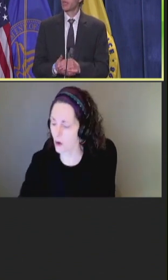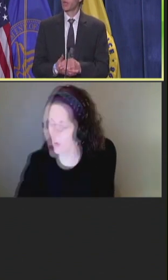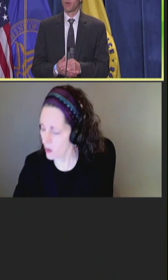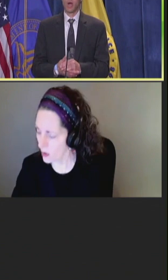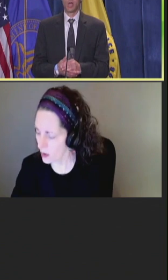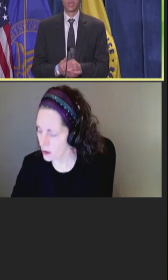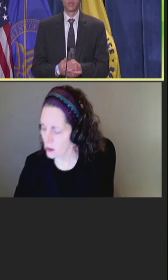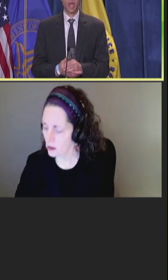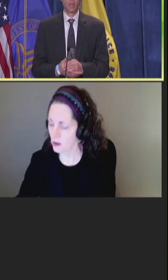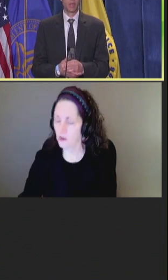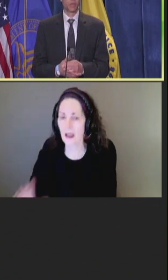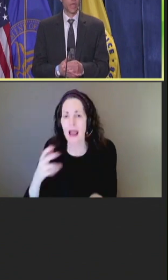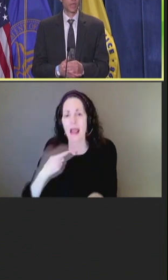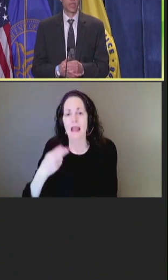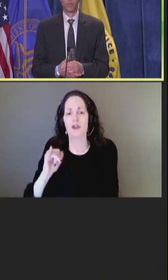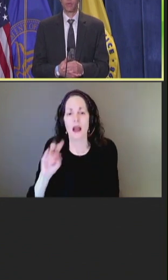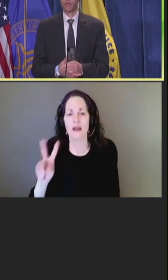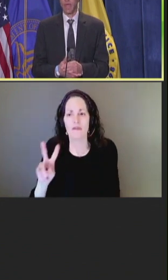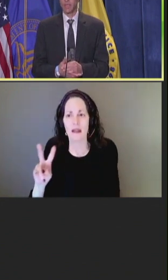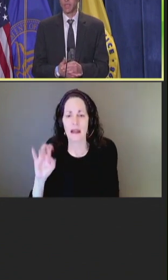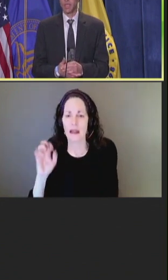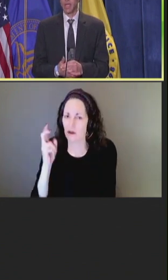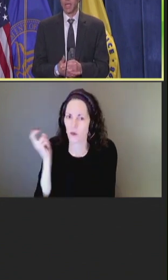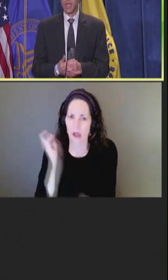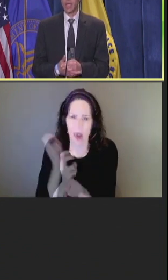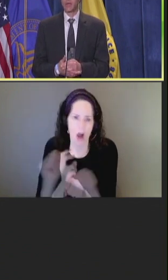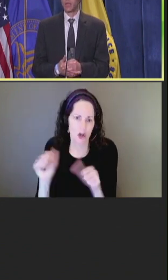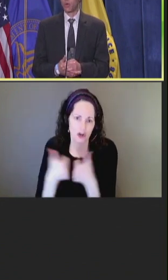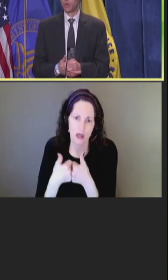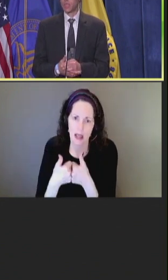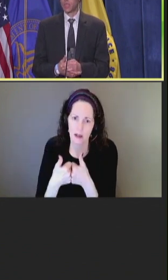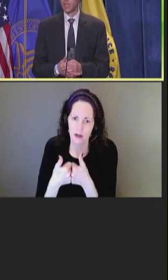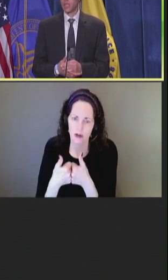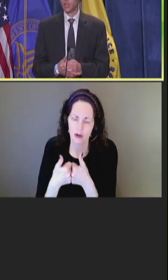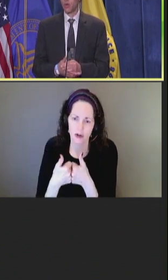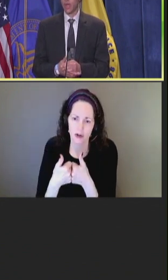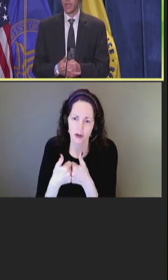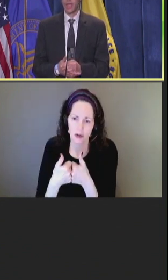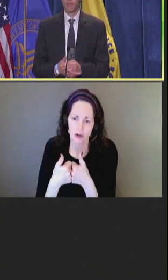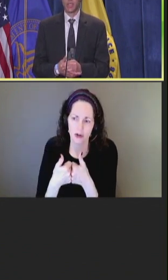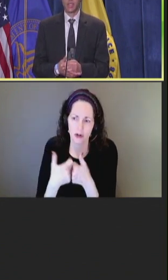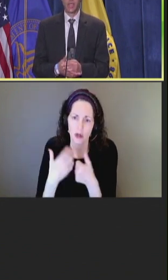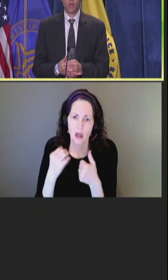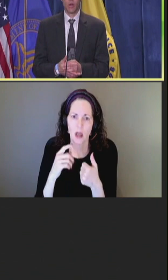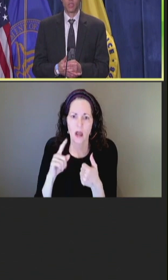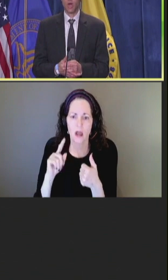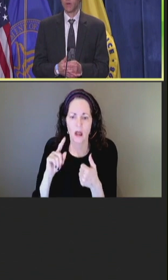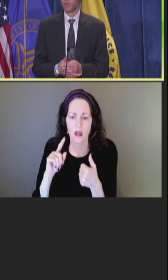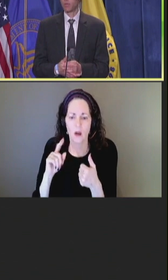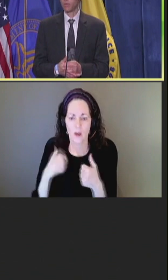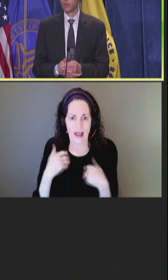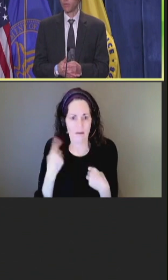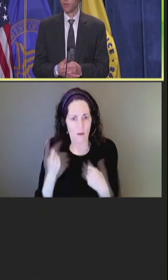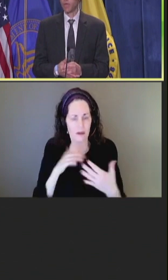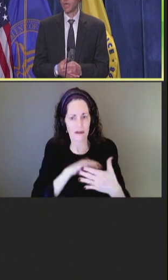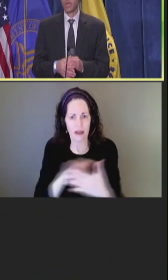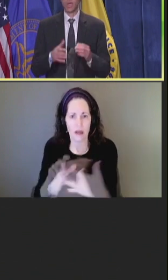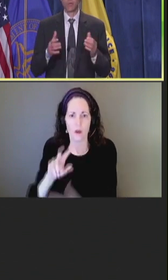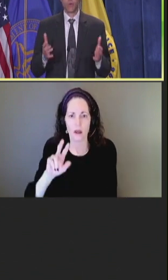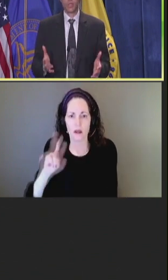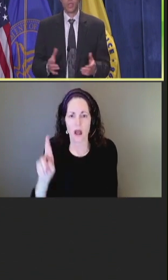really one of the hardest biomedical challenges we've faced. And the only study to show any efficacy at all was